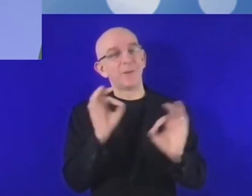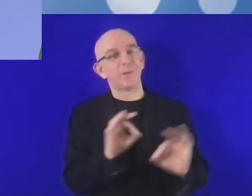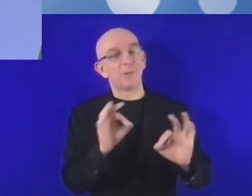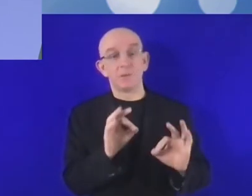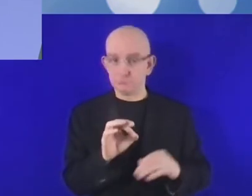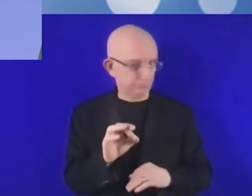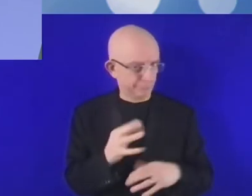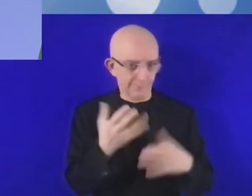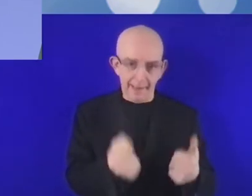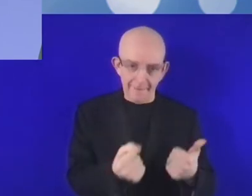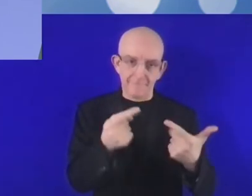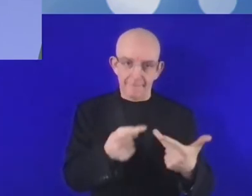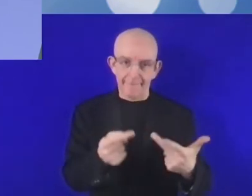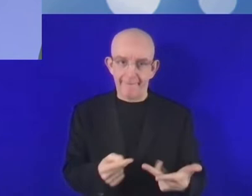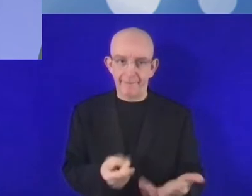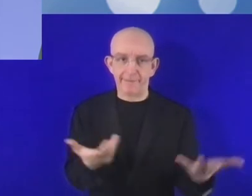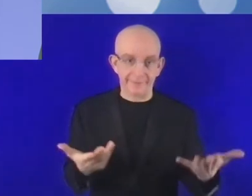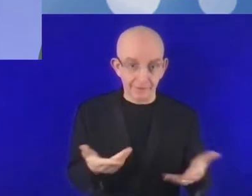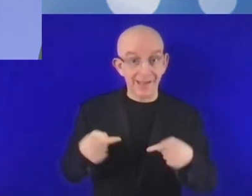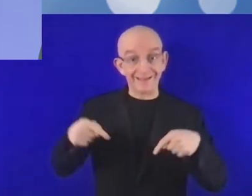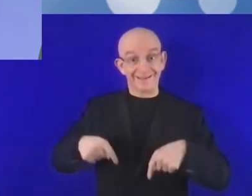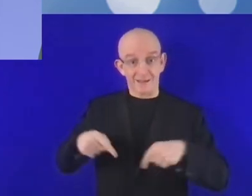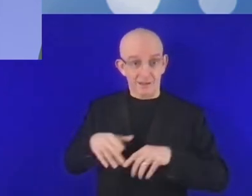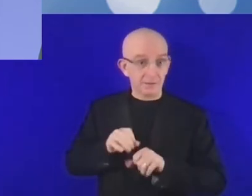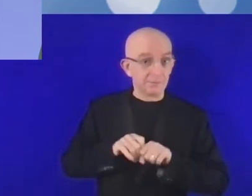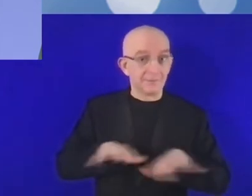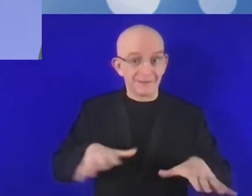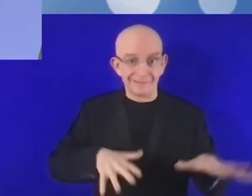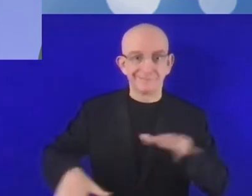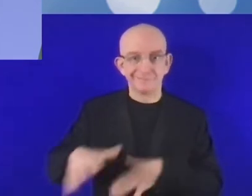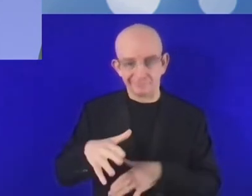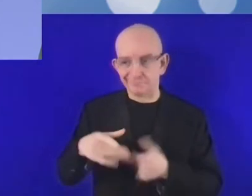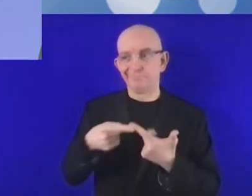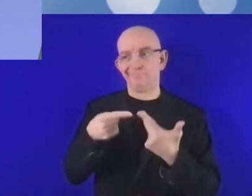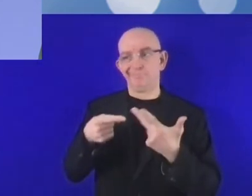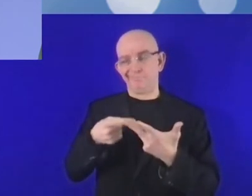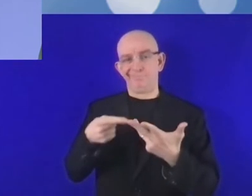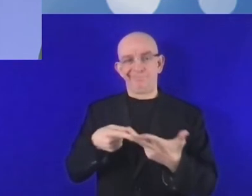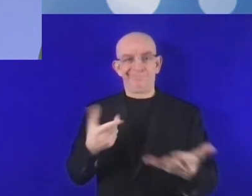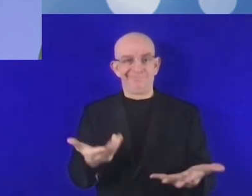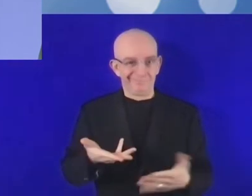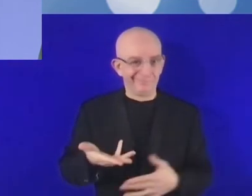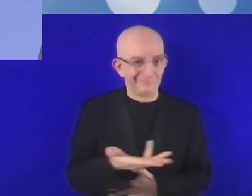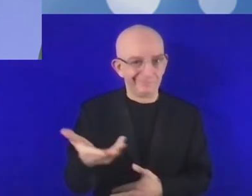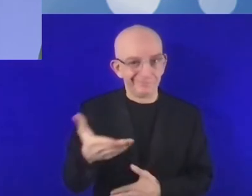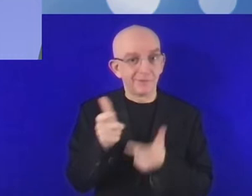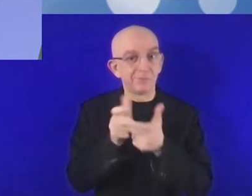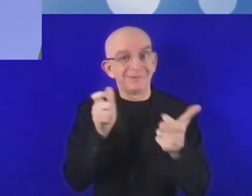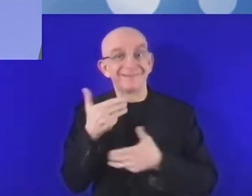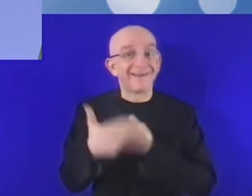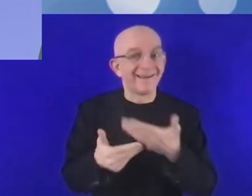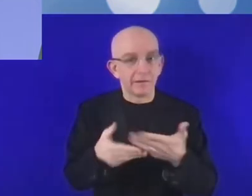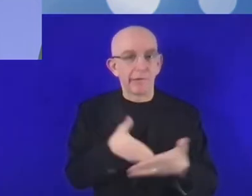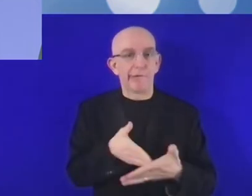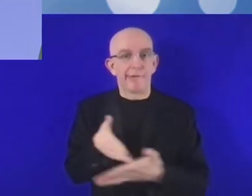virtual reality according to the world bank's report prepared in cooperation with polish agency for enterprise development